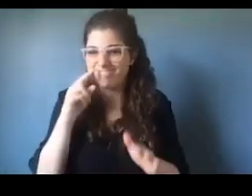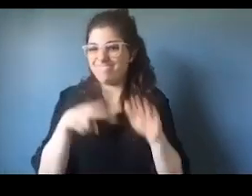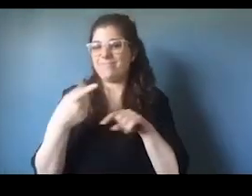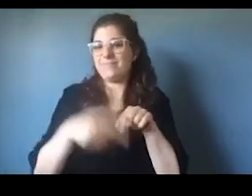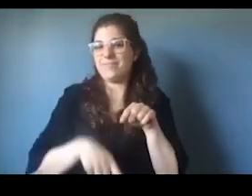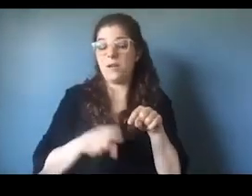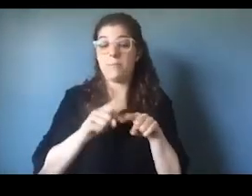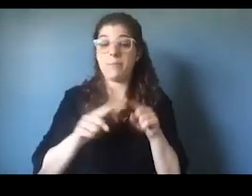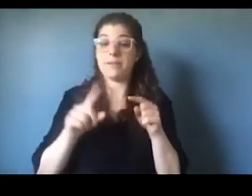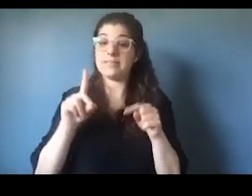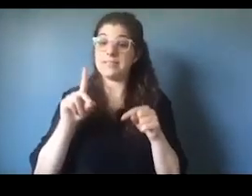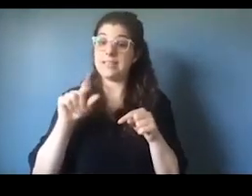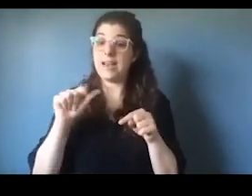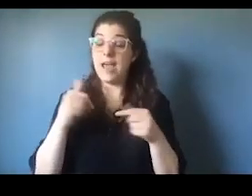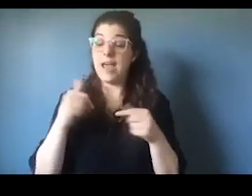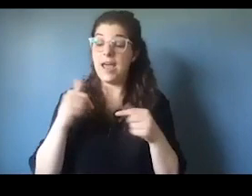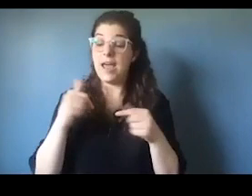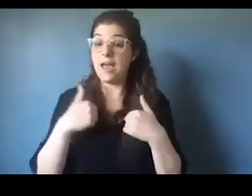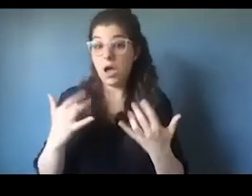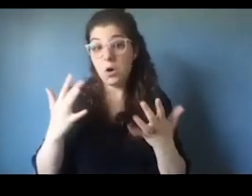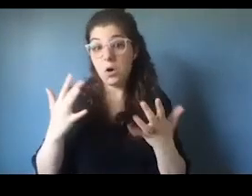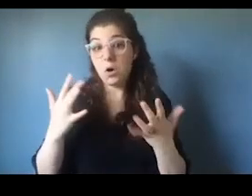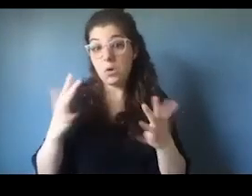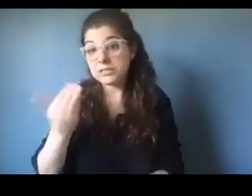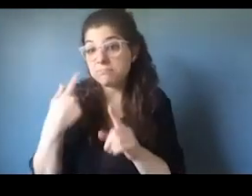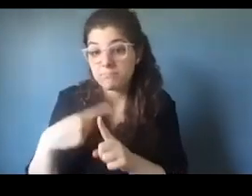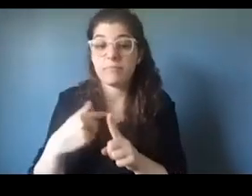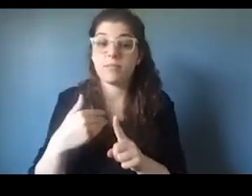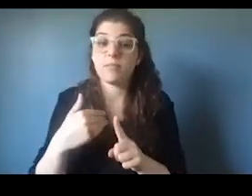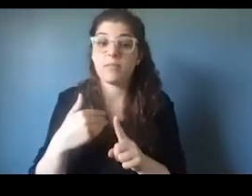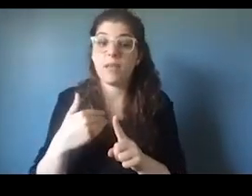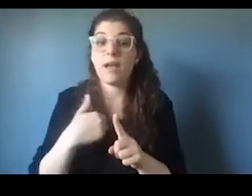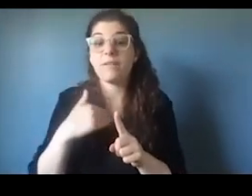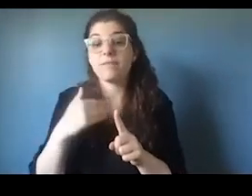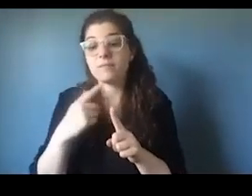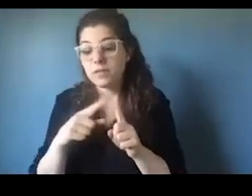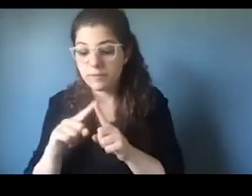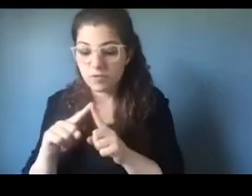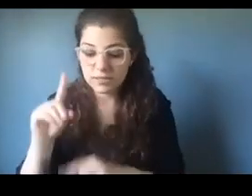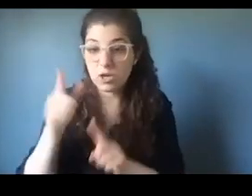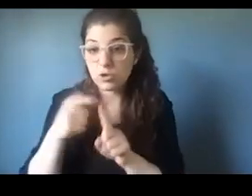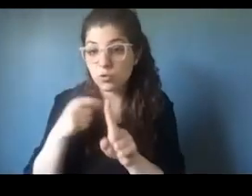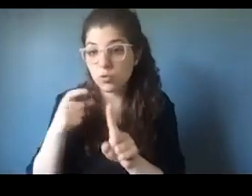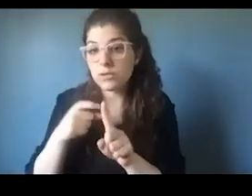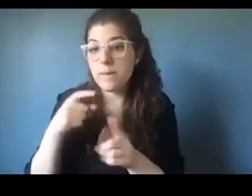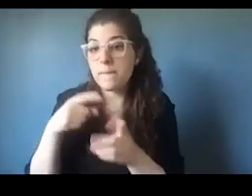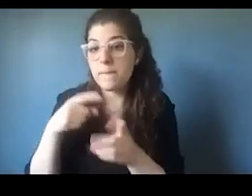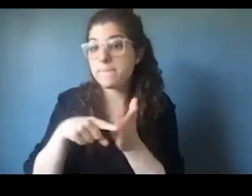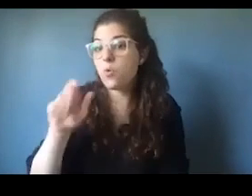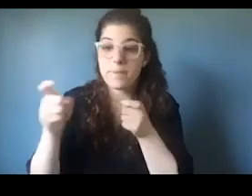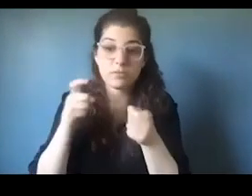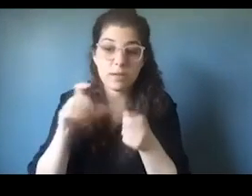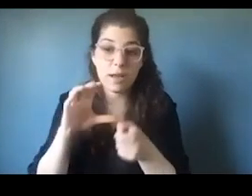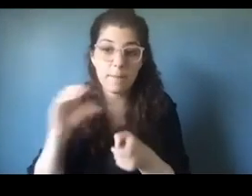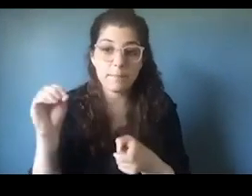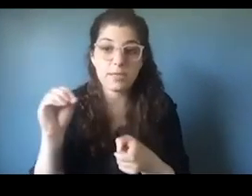have is relatively promising. So we have some alternate data sources like payroll management companies like Kronos, which I'm sure a lot of